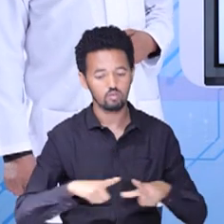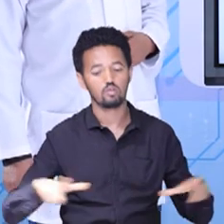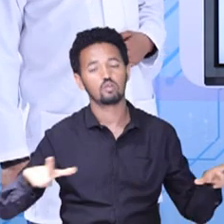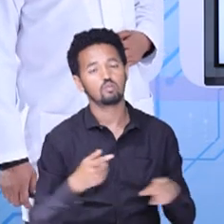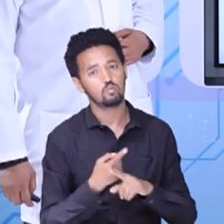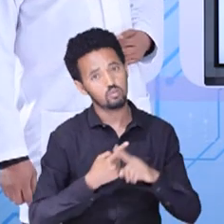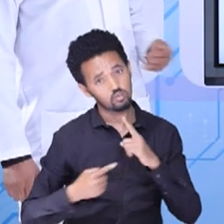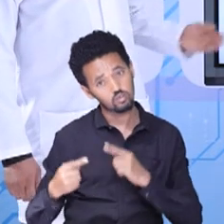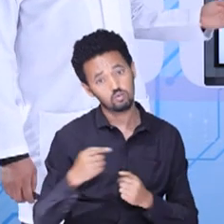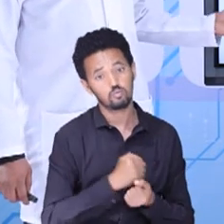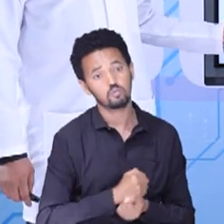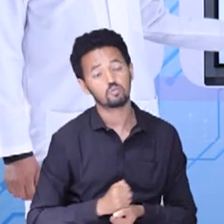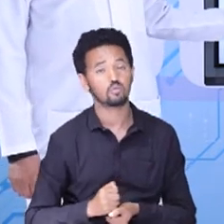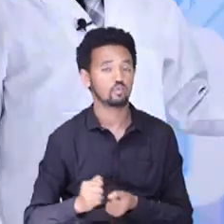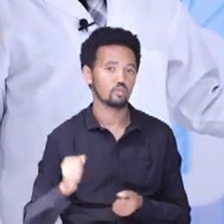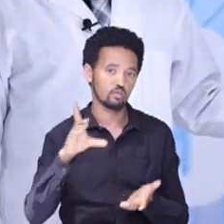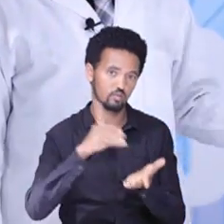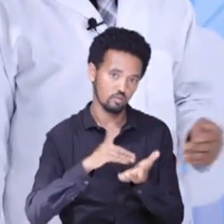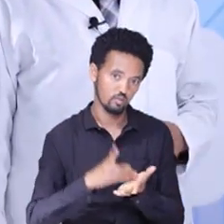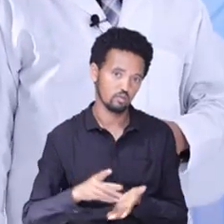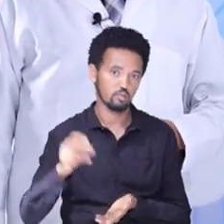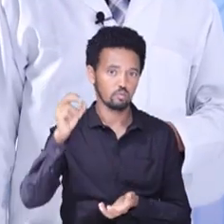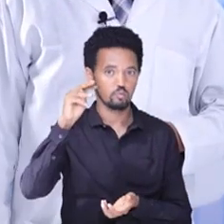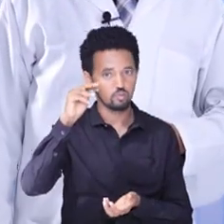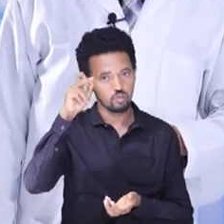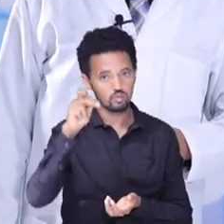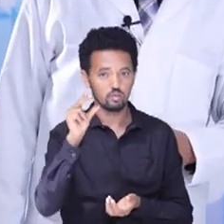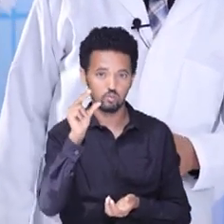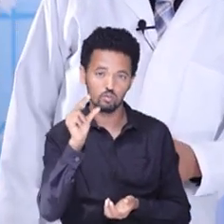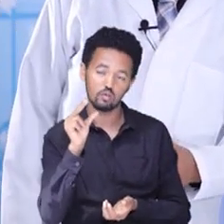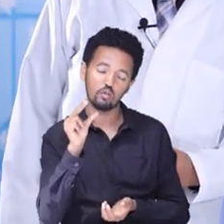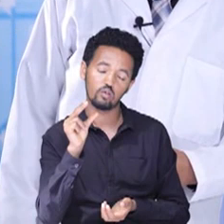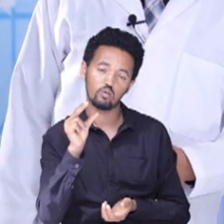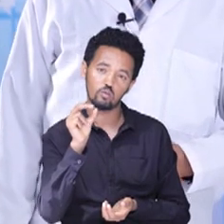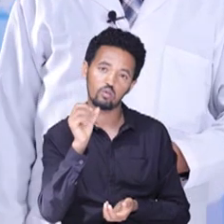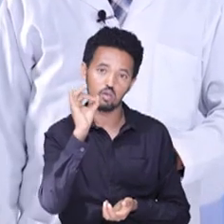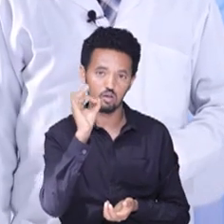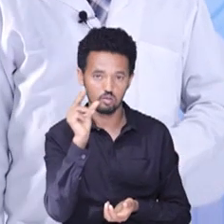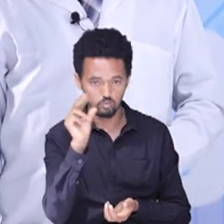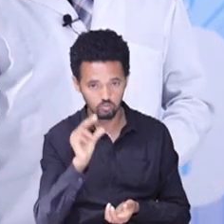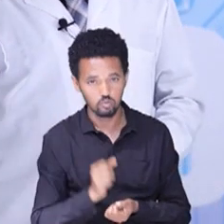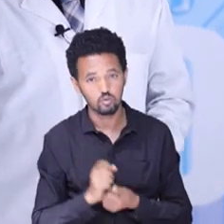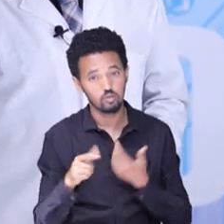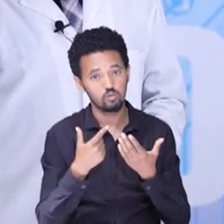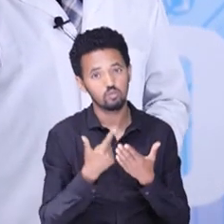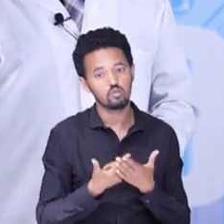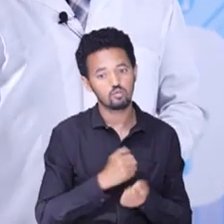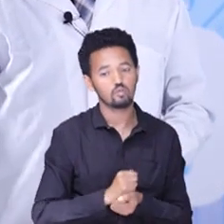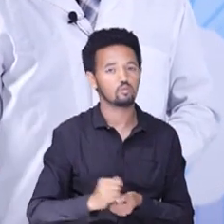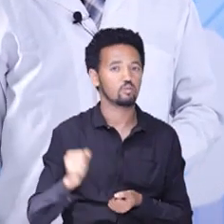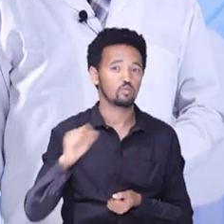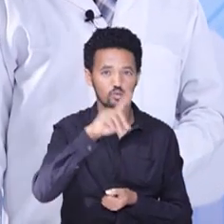a wealthy man in the village of Maddaolabu near Manna town. By this action, Emperor solved